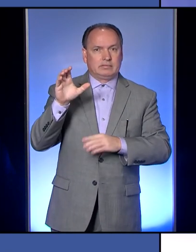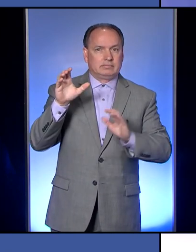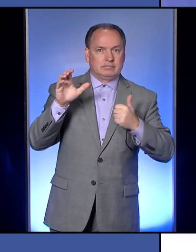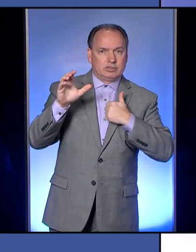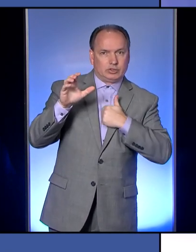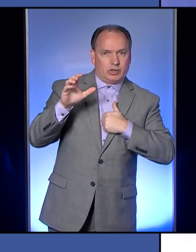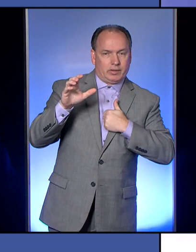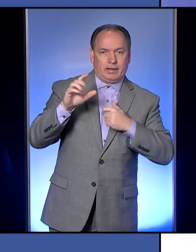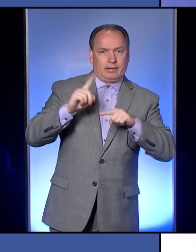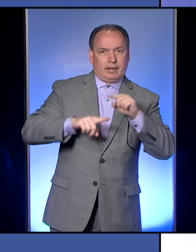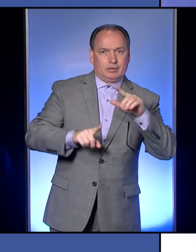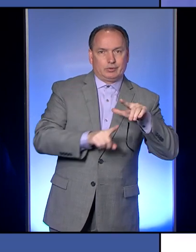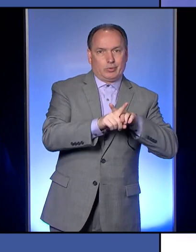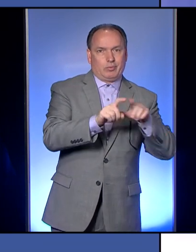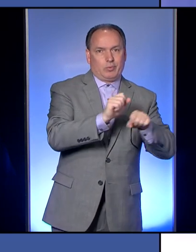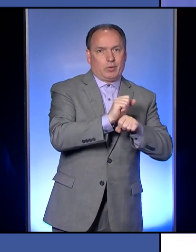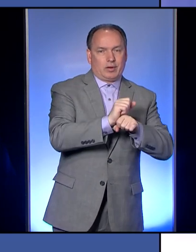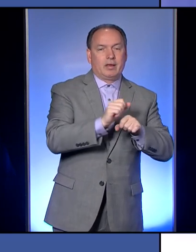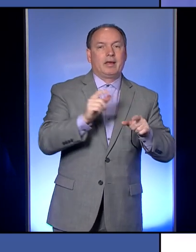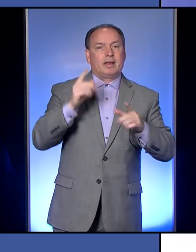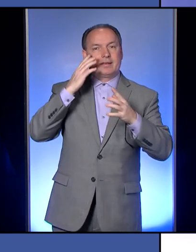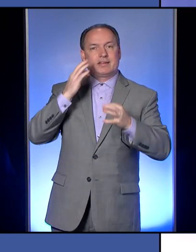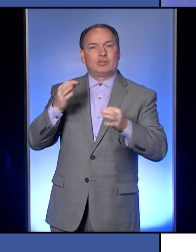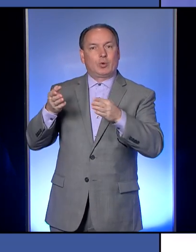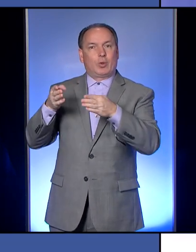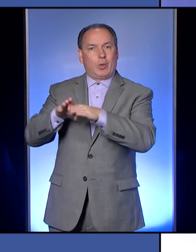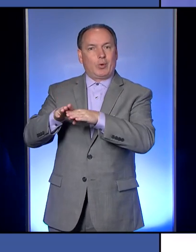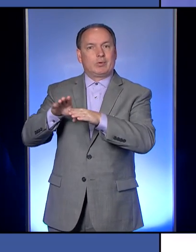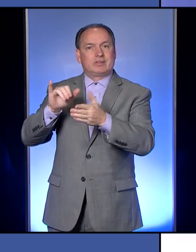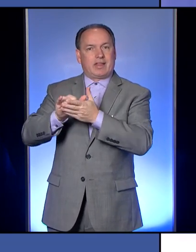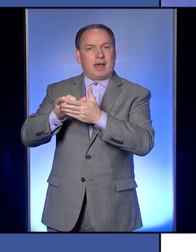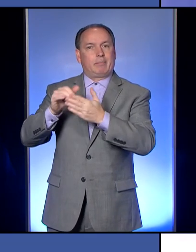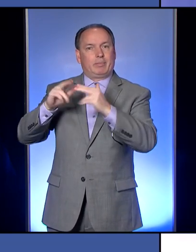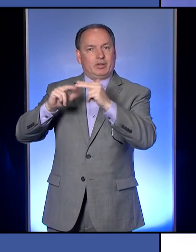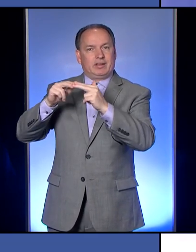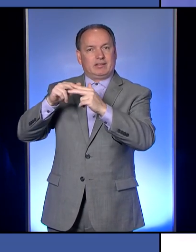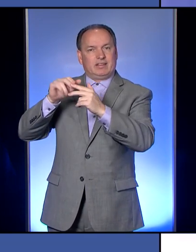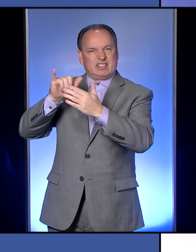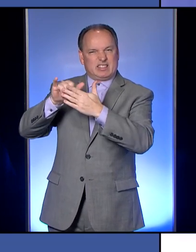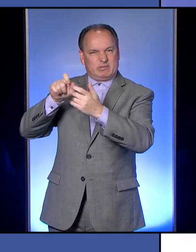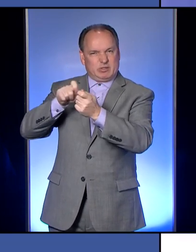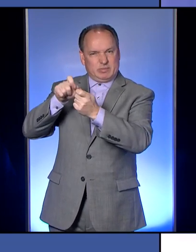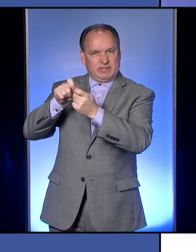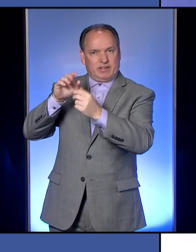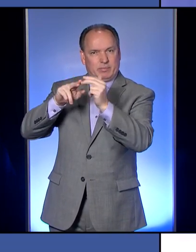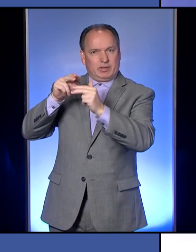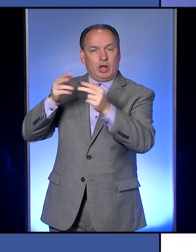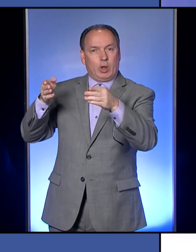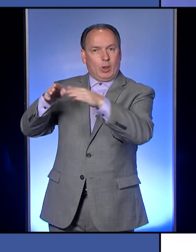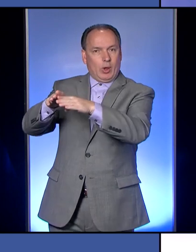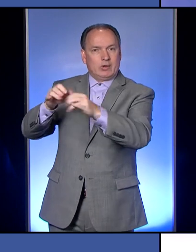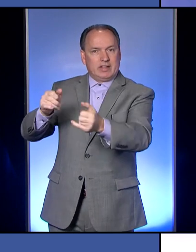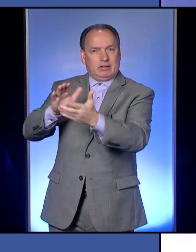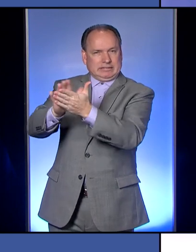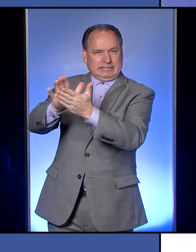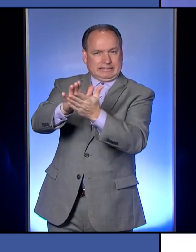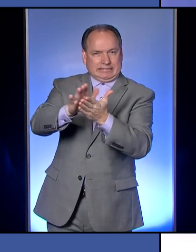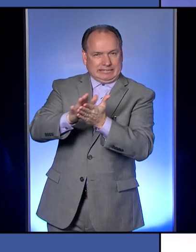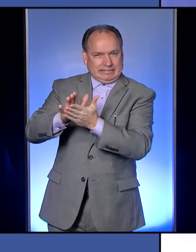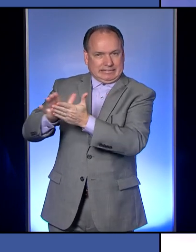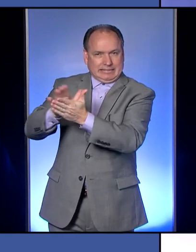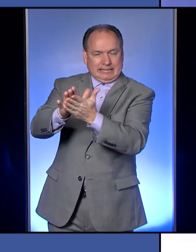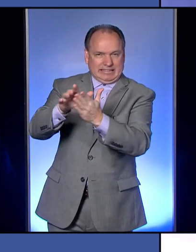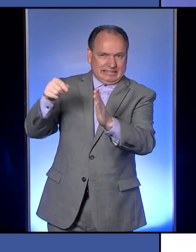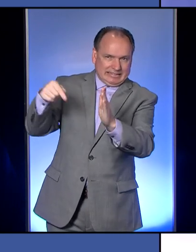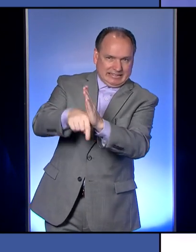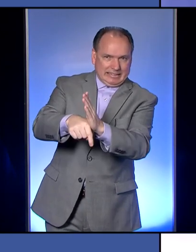the corporation decided to close down that building where that individual was working so they could do a thorough, really